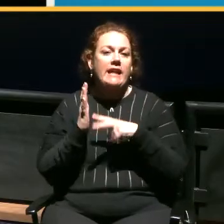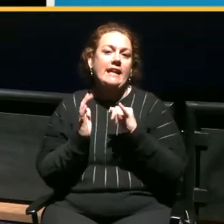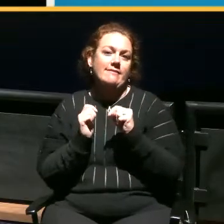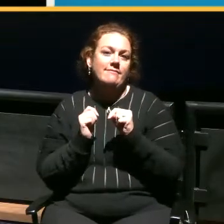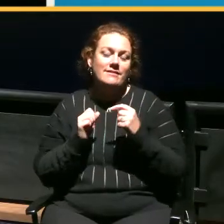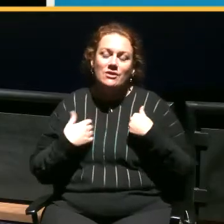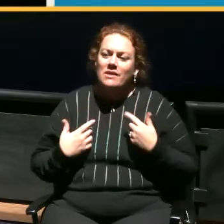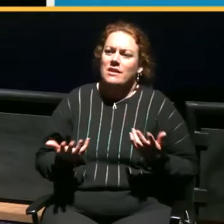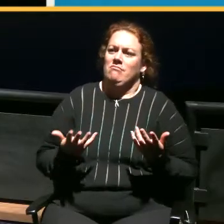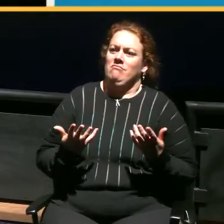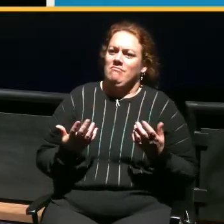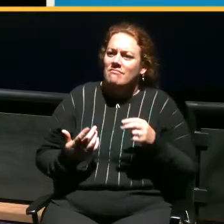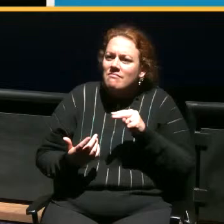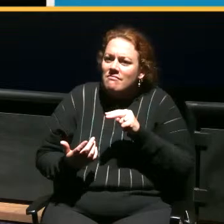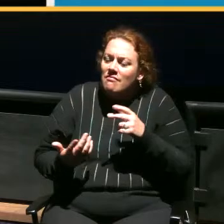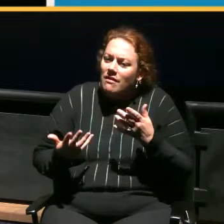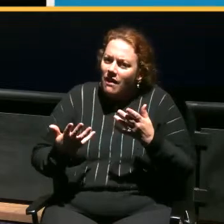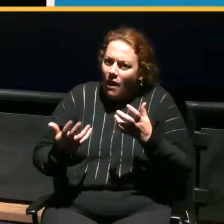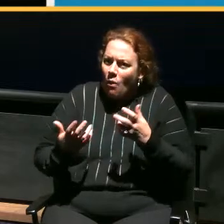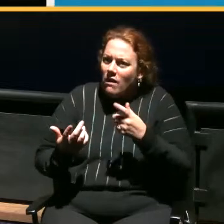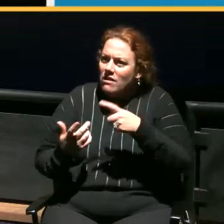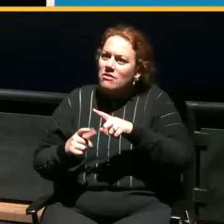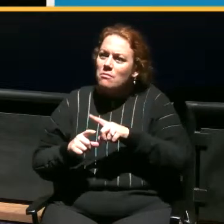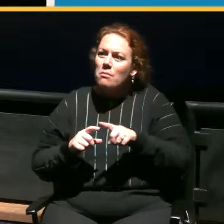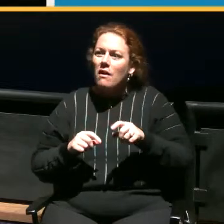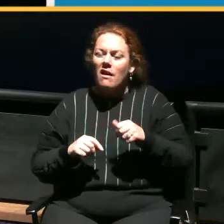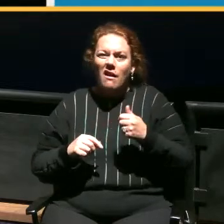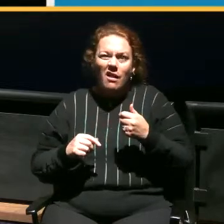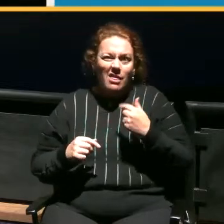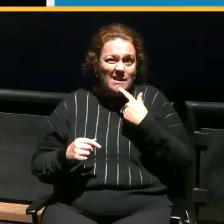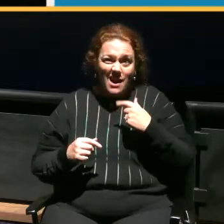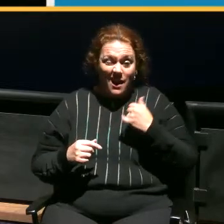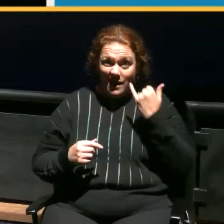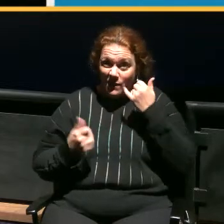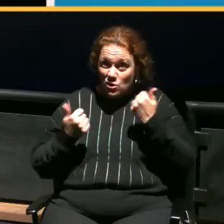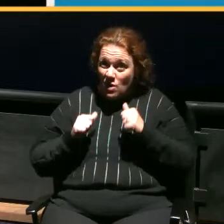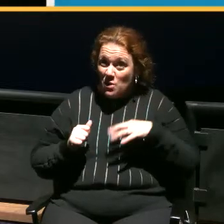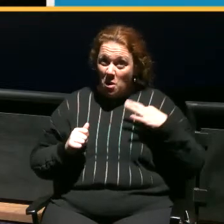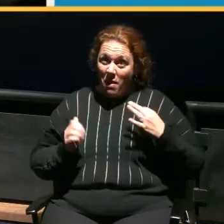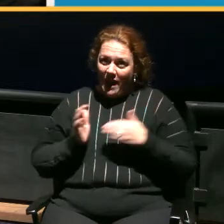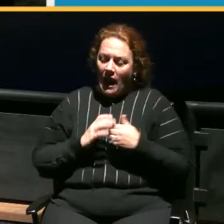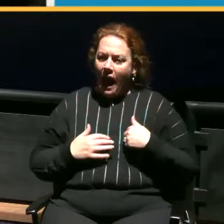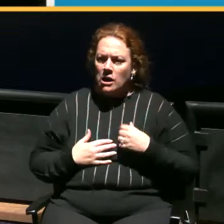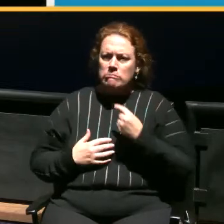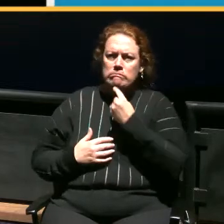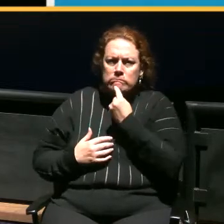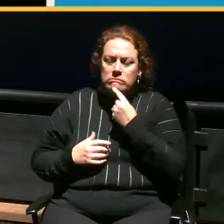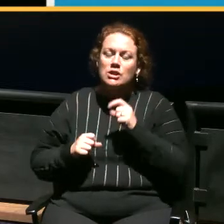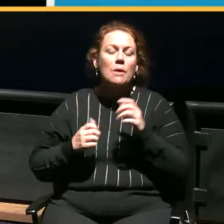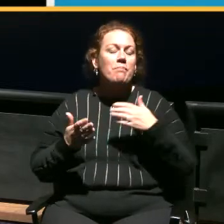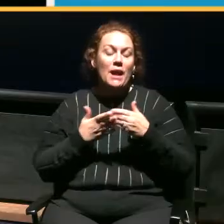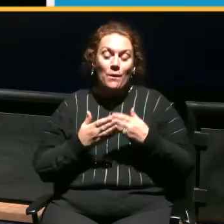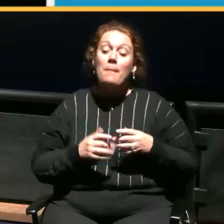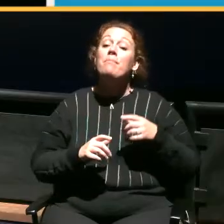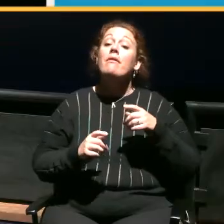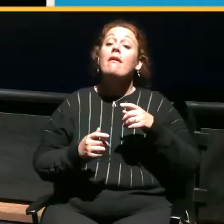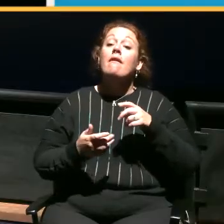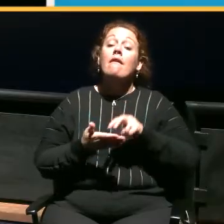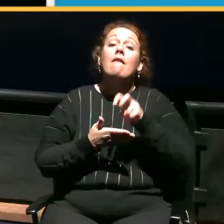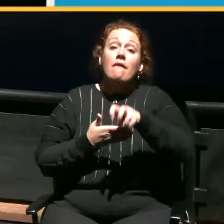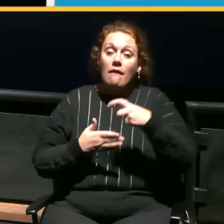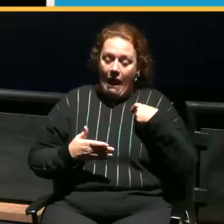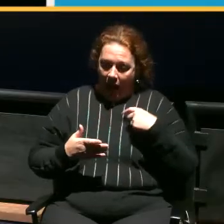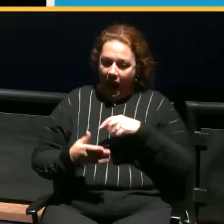can understand that other people he wanted to choose, but to not even be able to submit an application was very disappointing. So anyway, so I'm in there ready to get examined, and